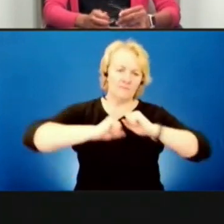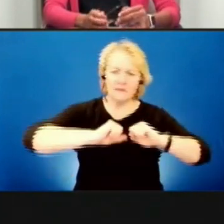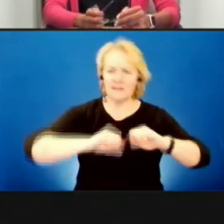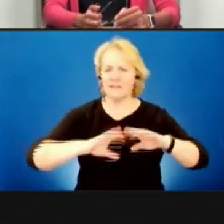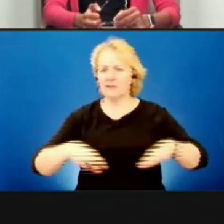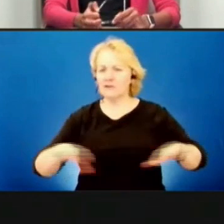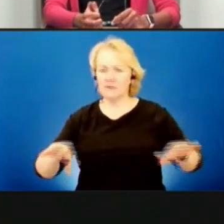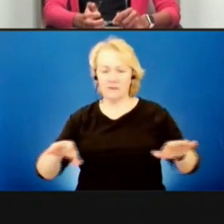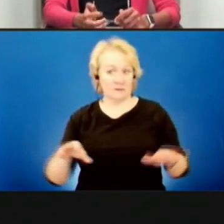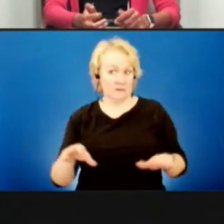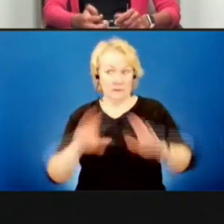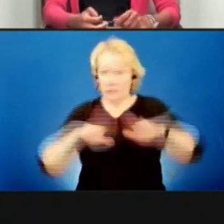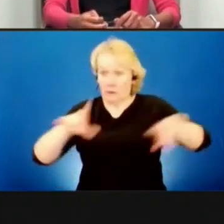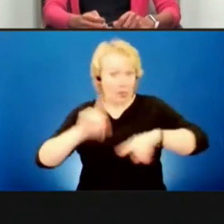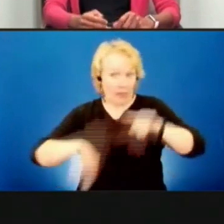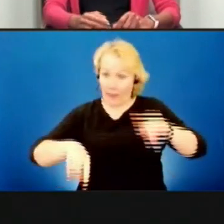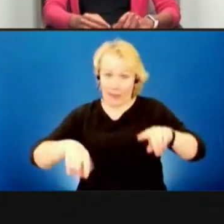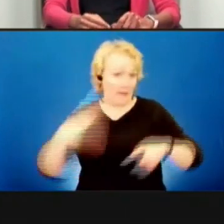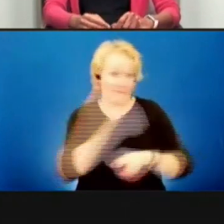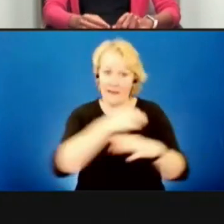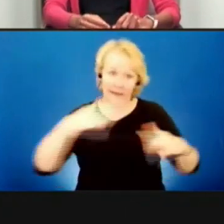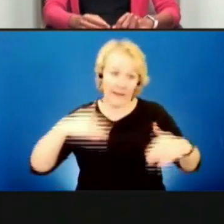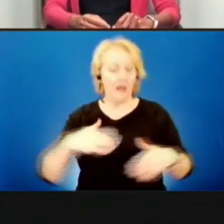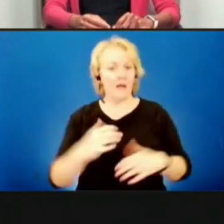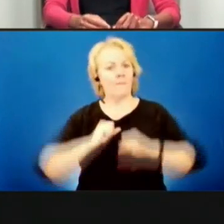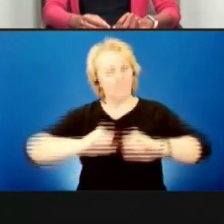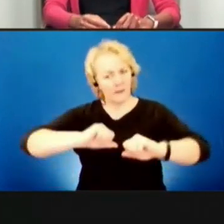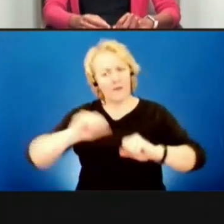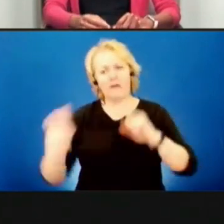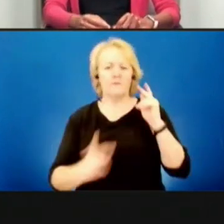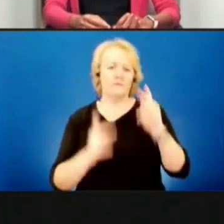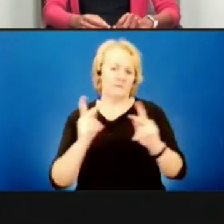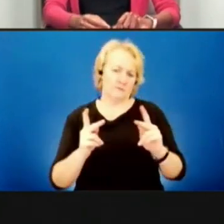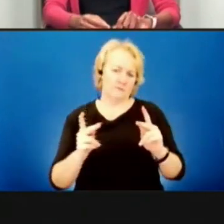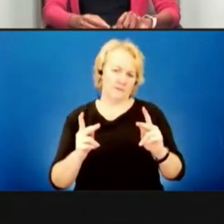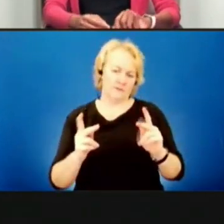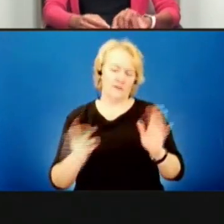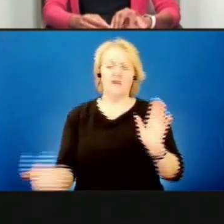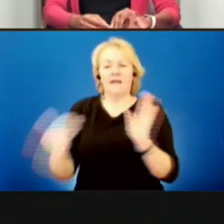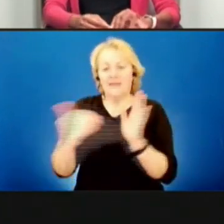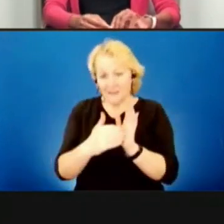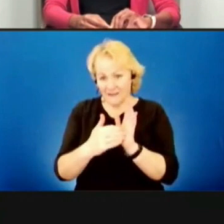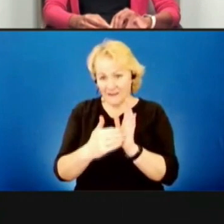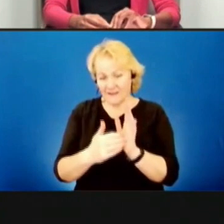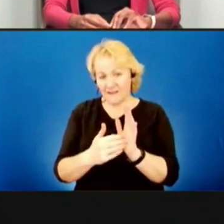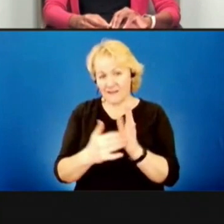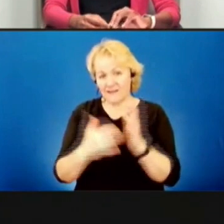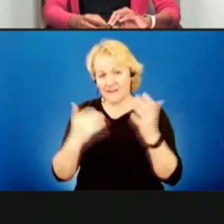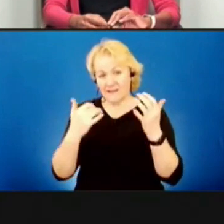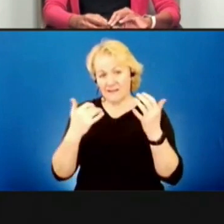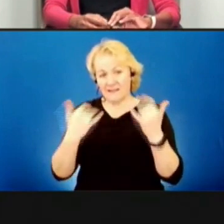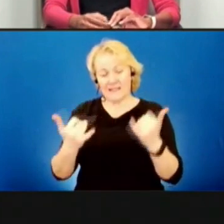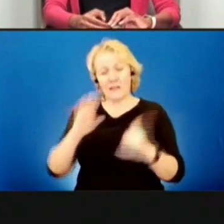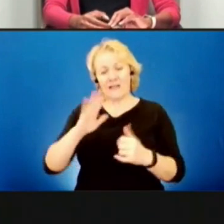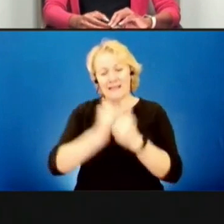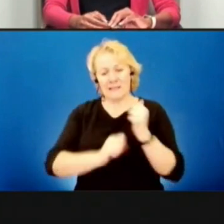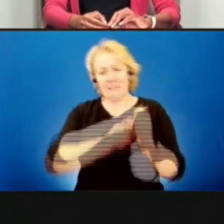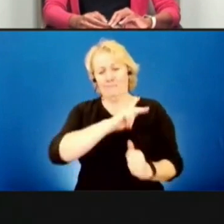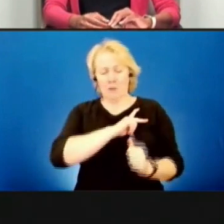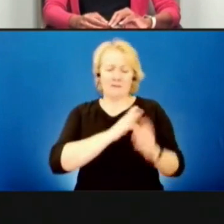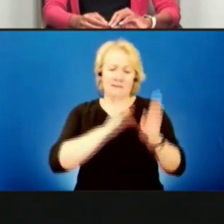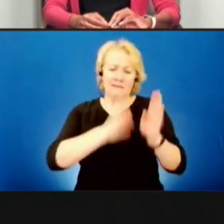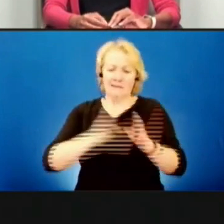who cannot get vaccinated yet, and protect others. Again, this is a personal decision, but a personal